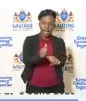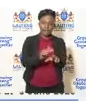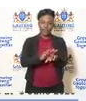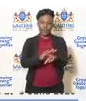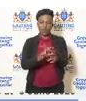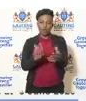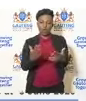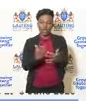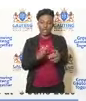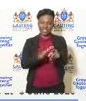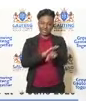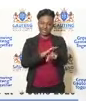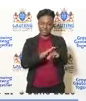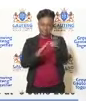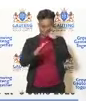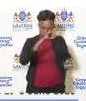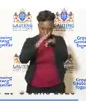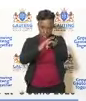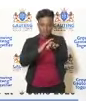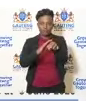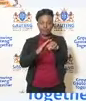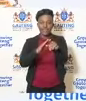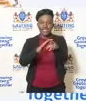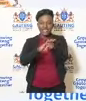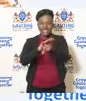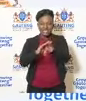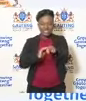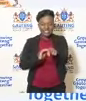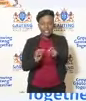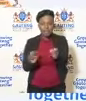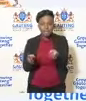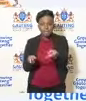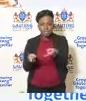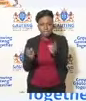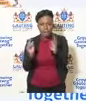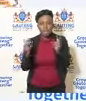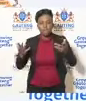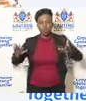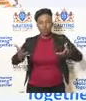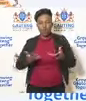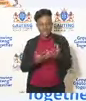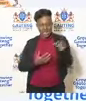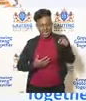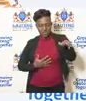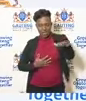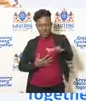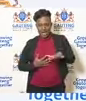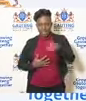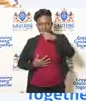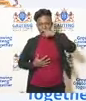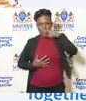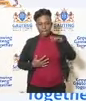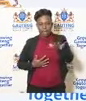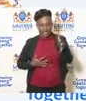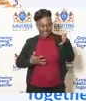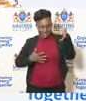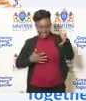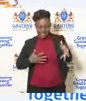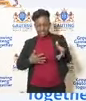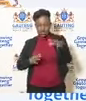level, we go into a district and say, this is the heat, this is where the heat is, this is where we actually need to